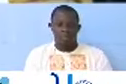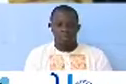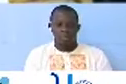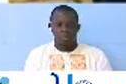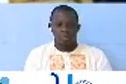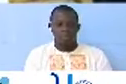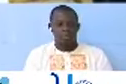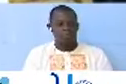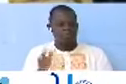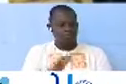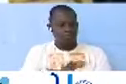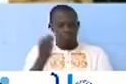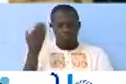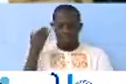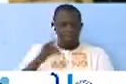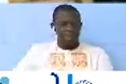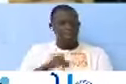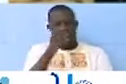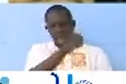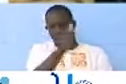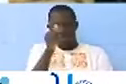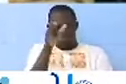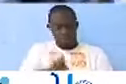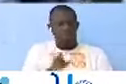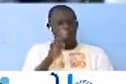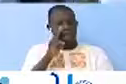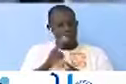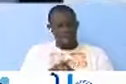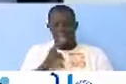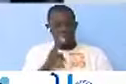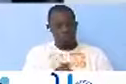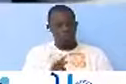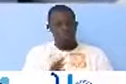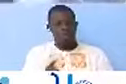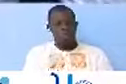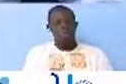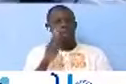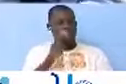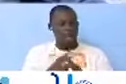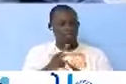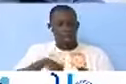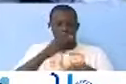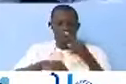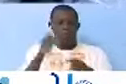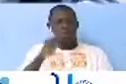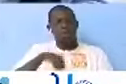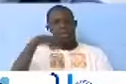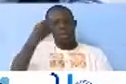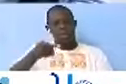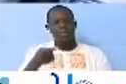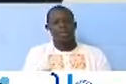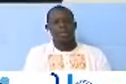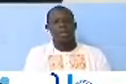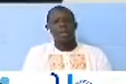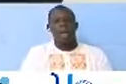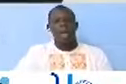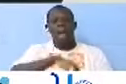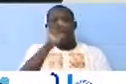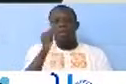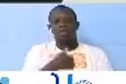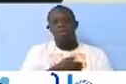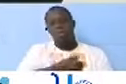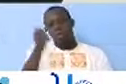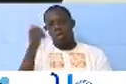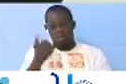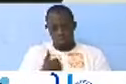because at that time everybody was cautious. What is next? But what is next? And those people that